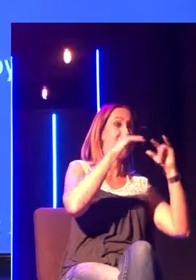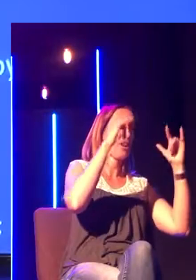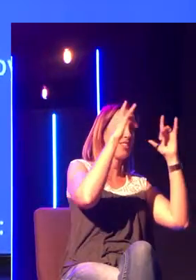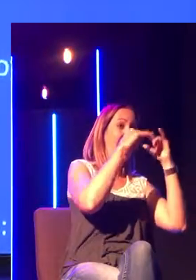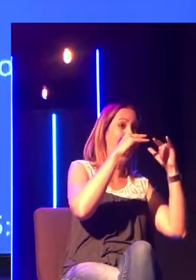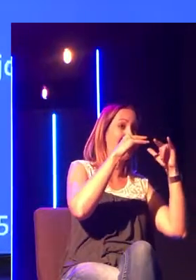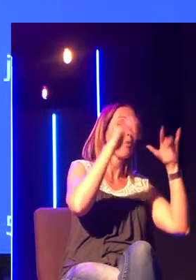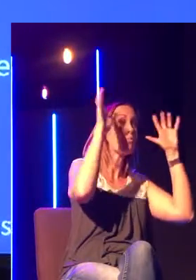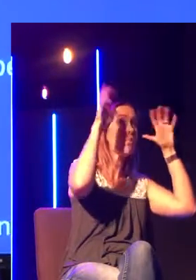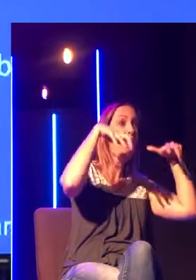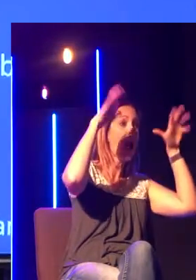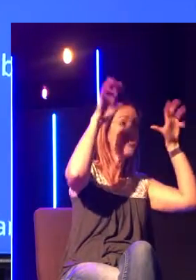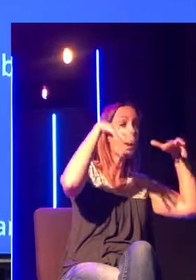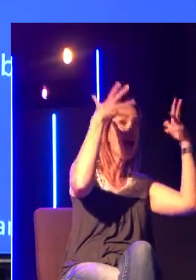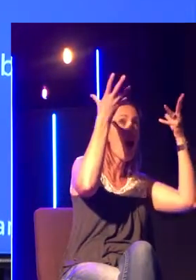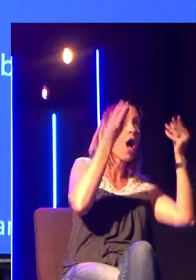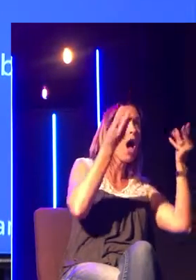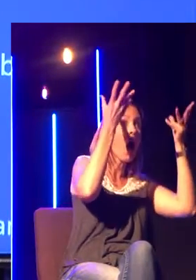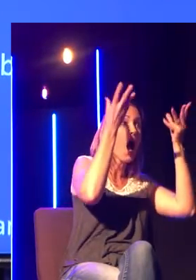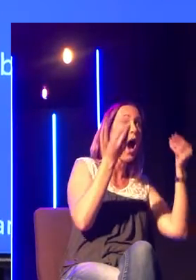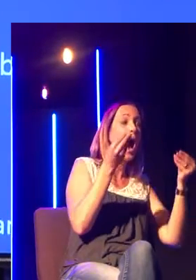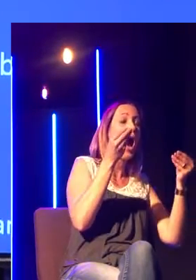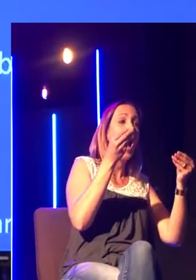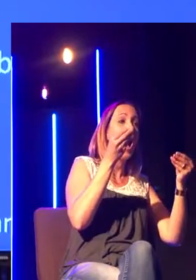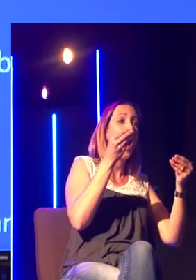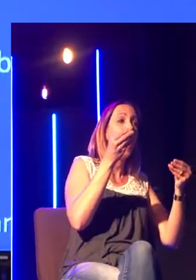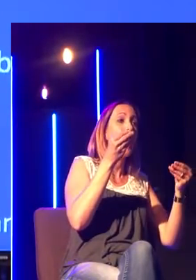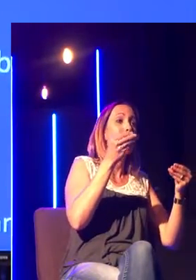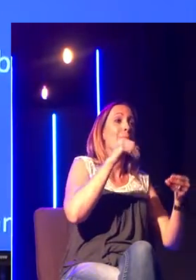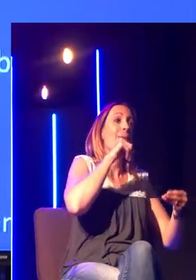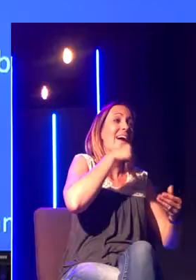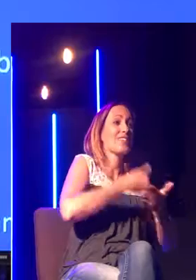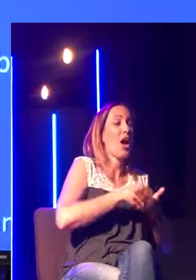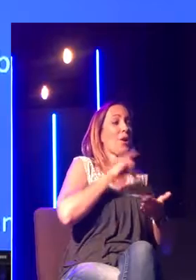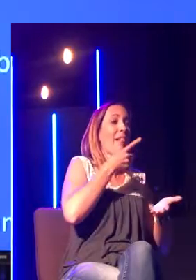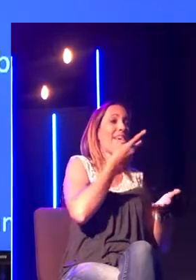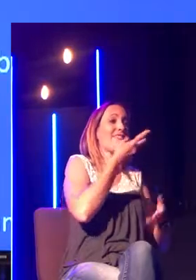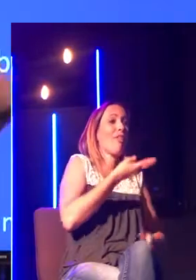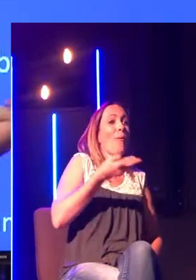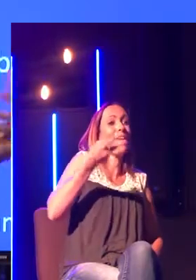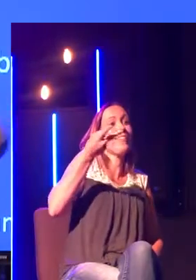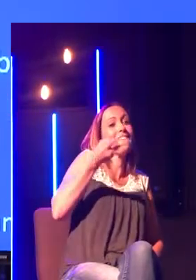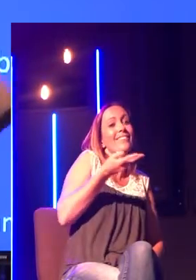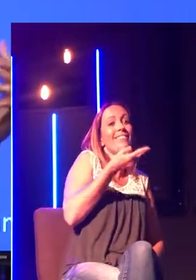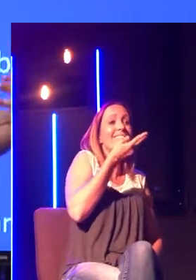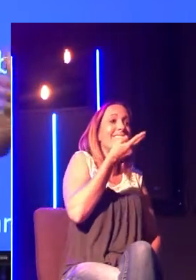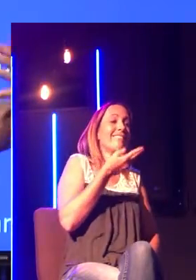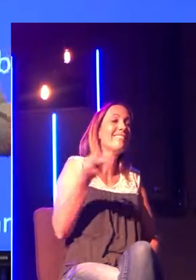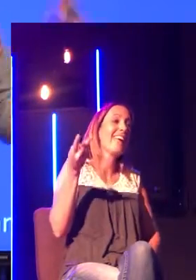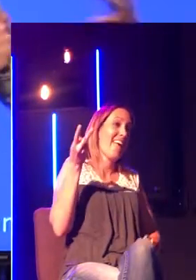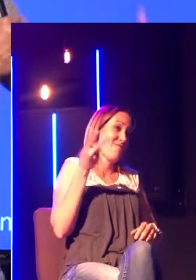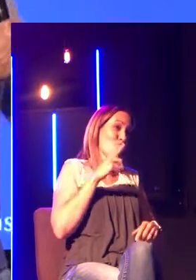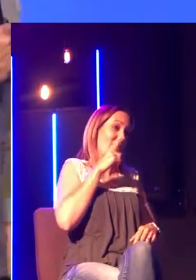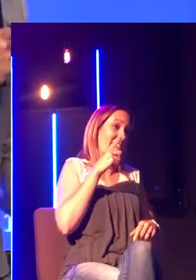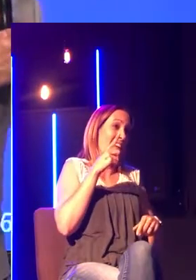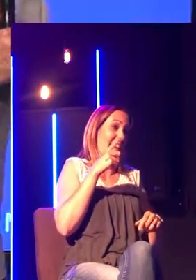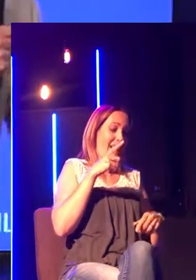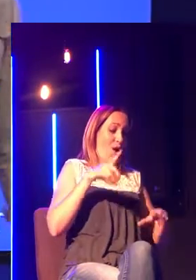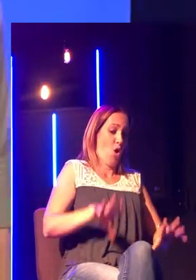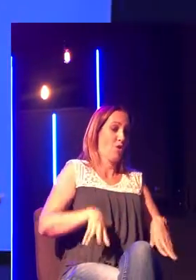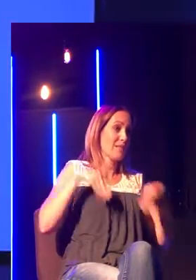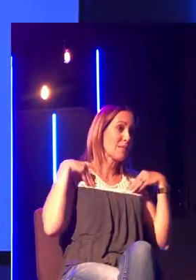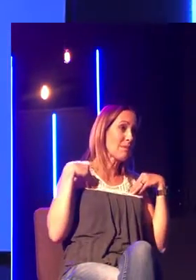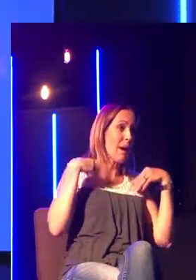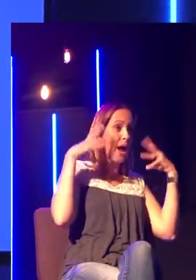absorbed so much rain and snow. My daughter was basically floating in the back. Her sleeping bag and pillow had absorbed all of the snow and the ice. She